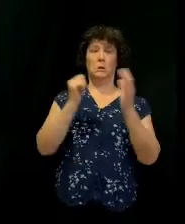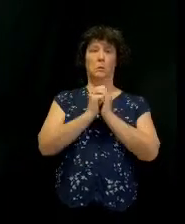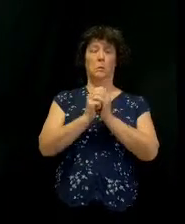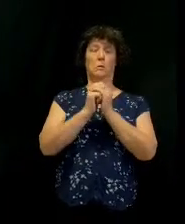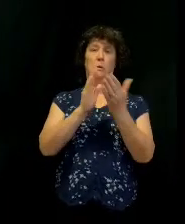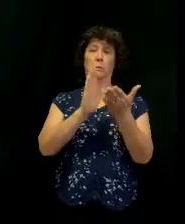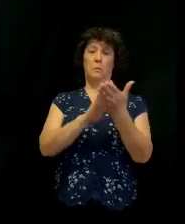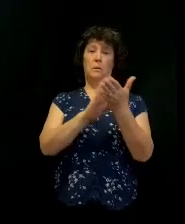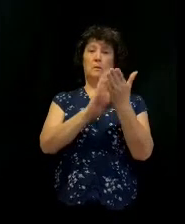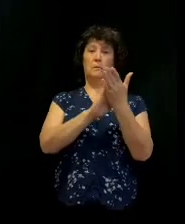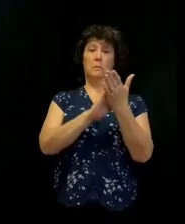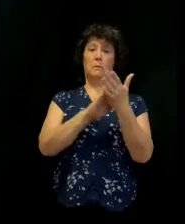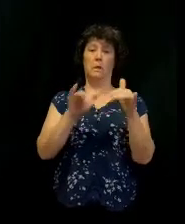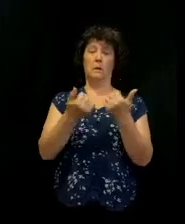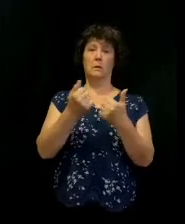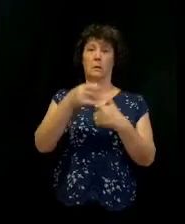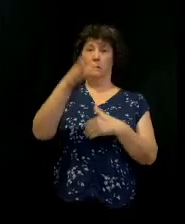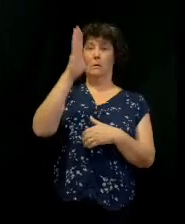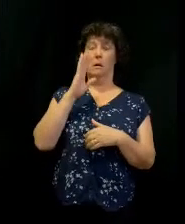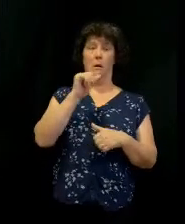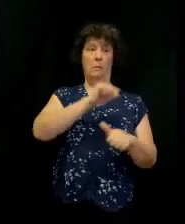This is the type of people that God's wanting right now.